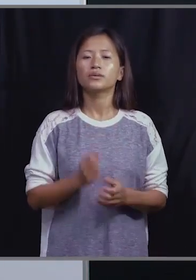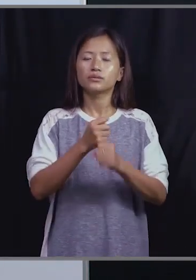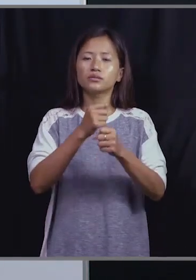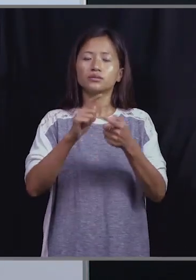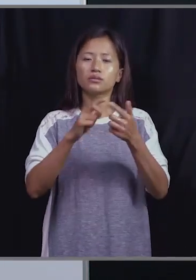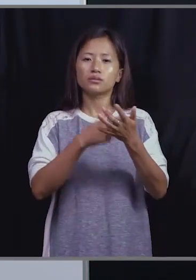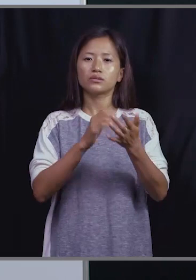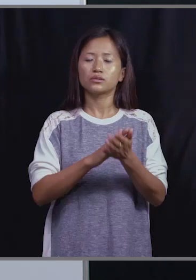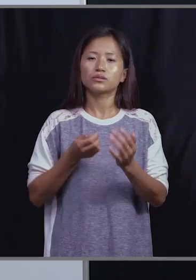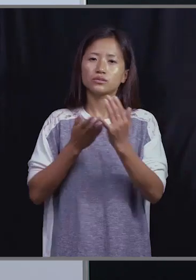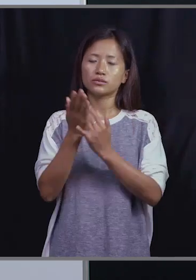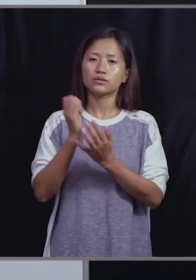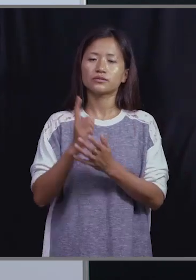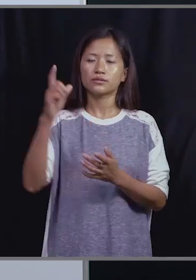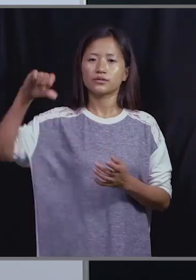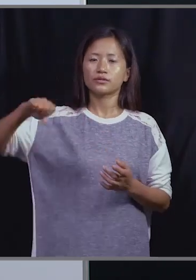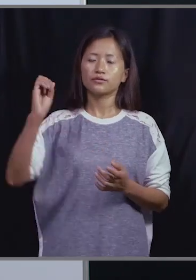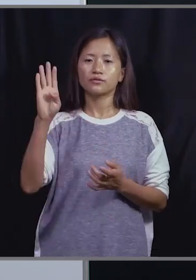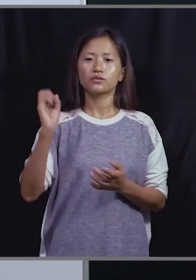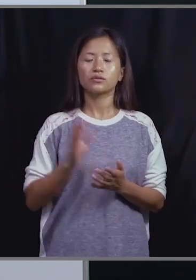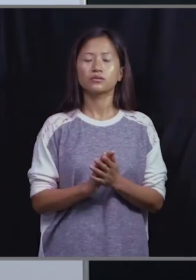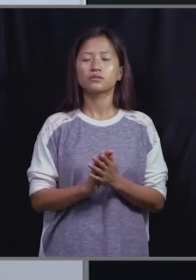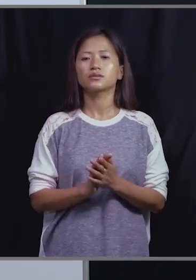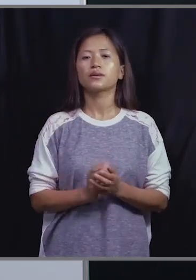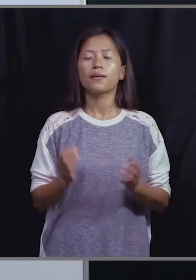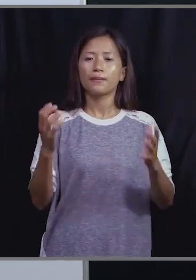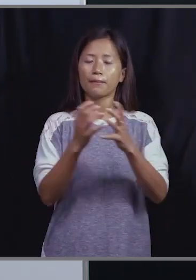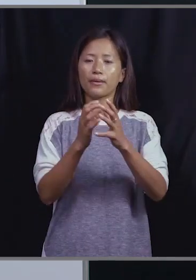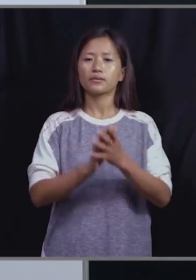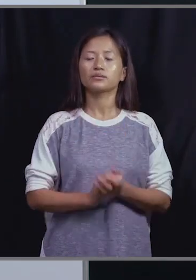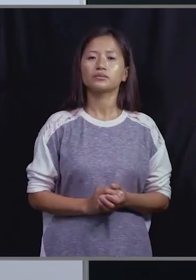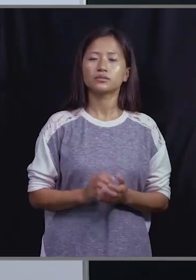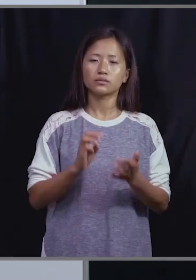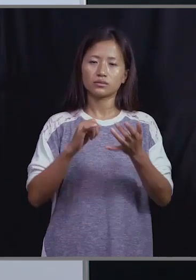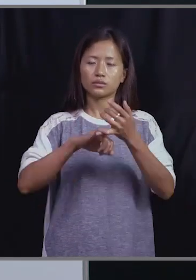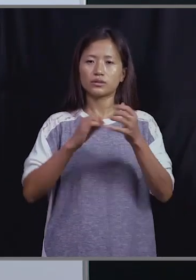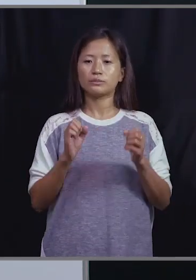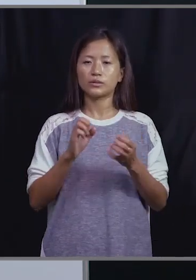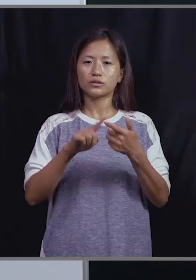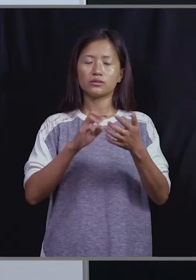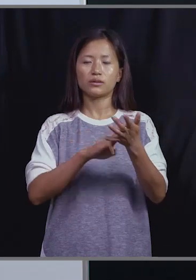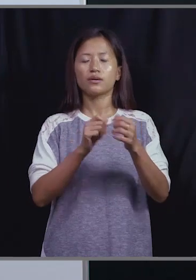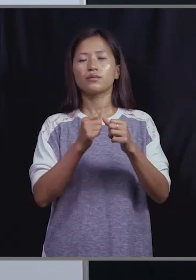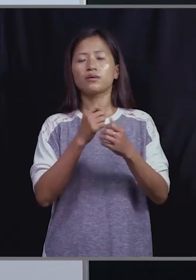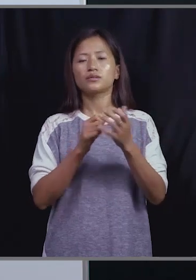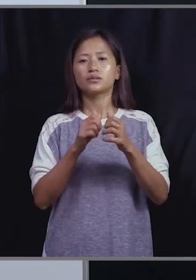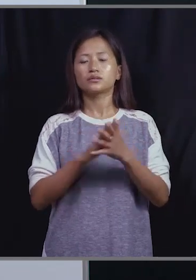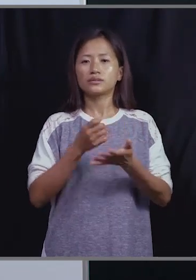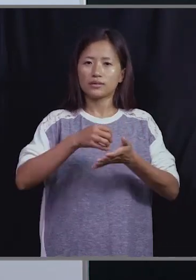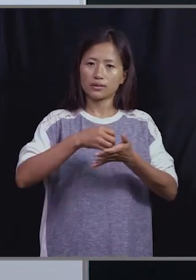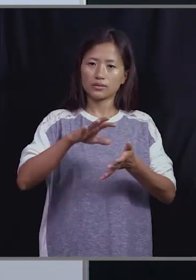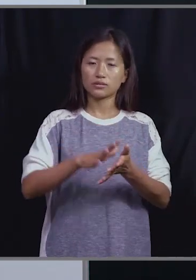through this 1940 secret pact, these 3 countries was merged with the Soviet Union. So they want to cancel